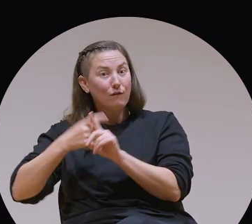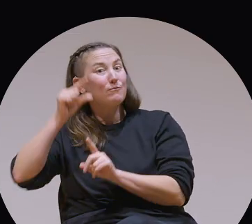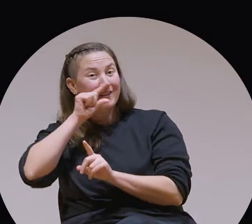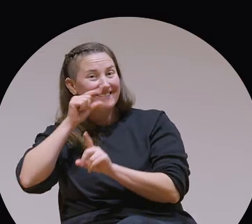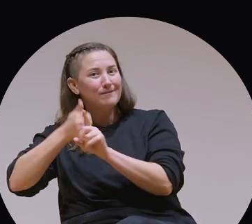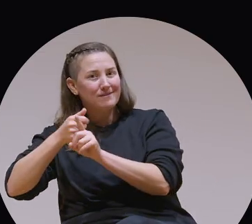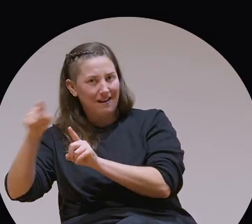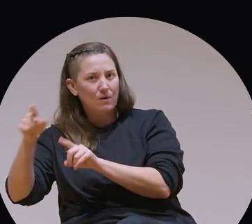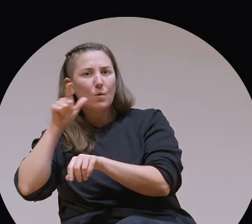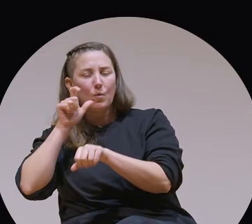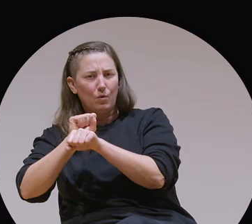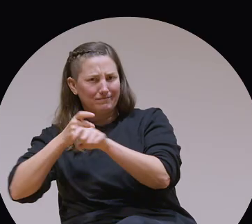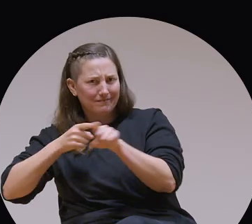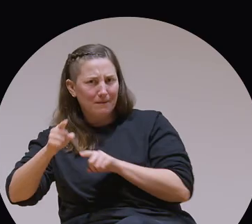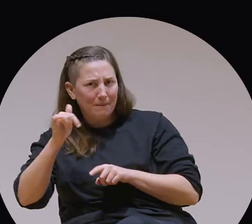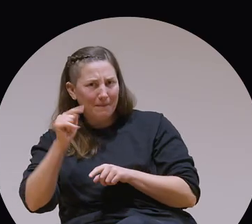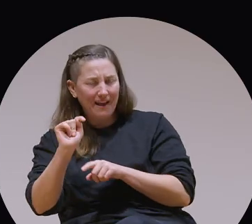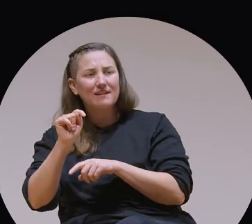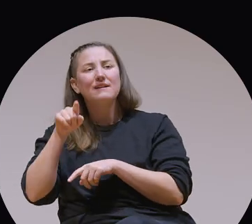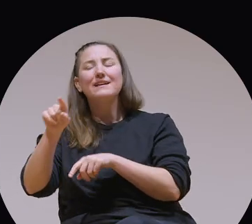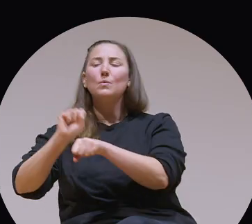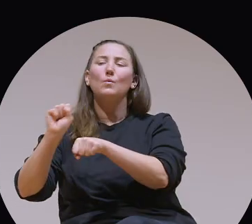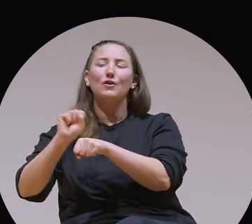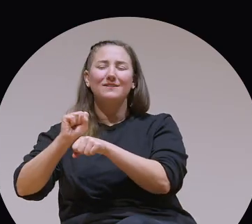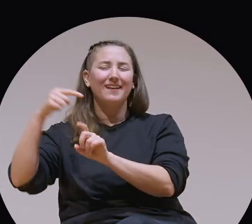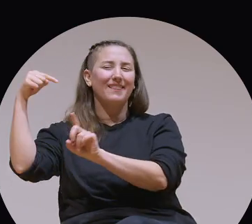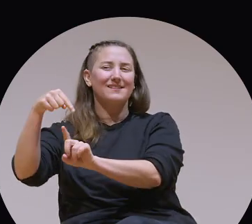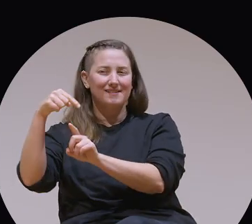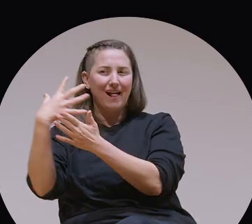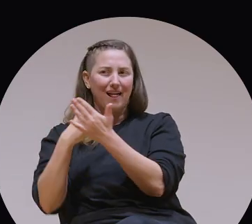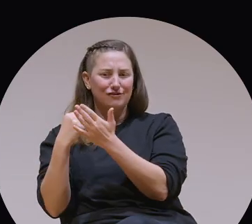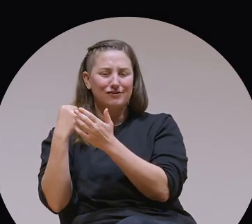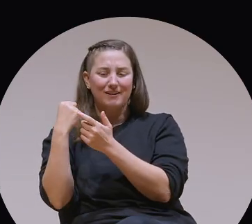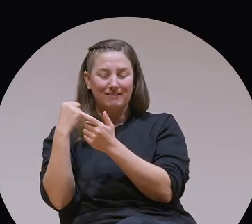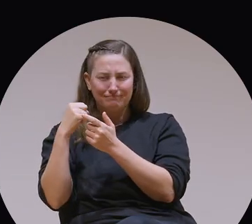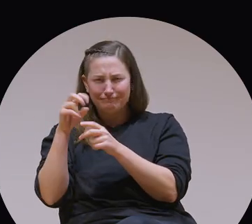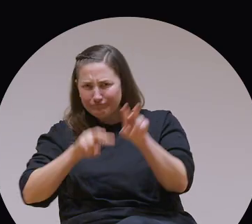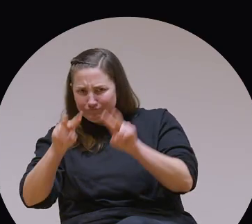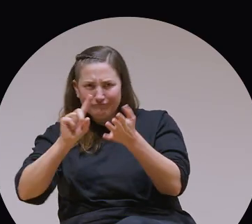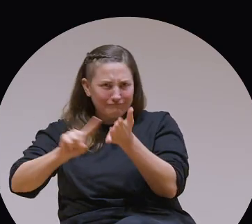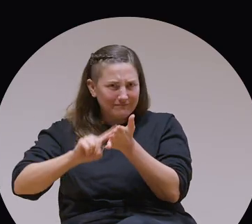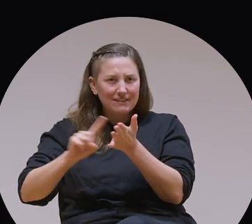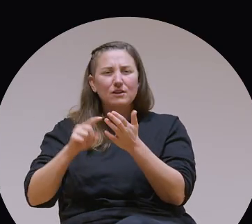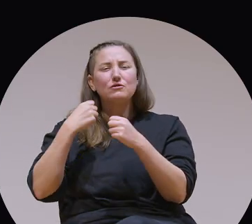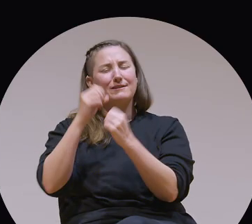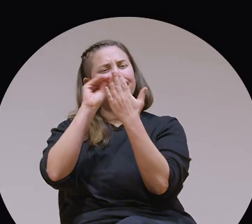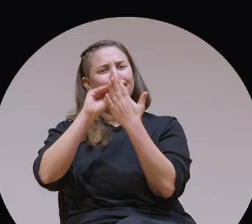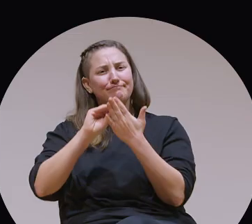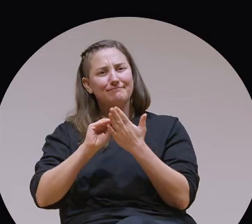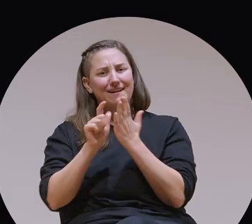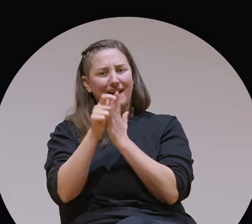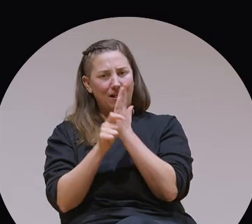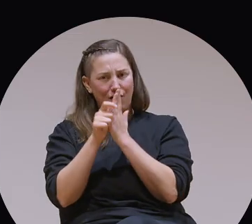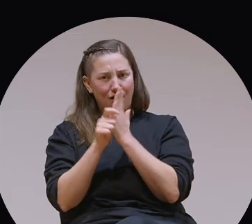works the floor below me in the Met, who's working on this collection of Cycladic figures and is producing a catalogue jointly with the